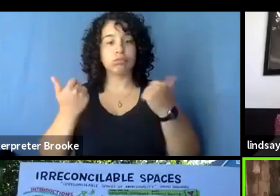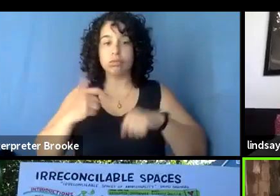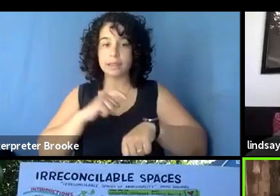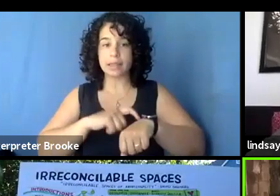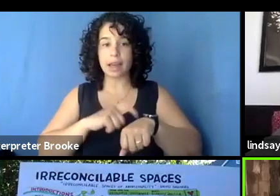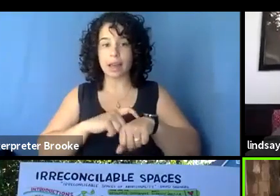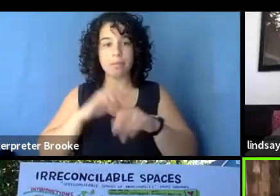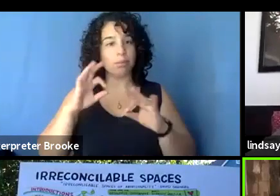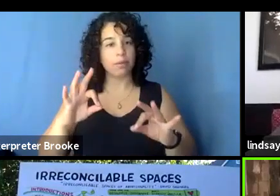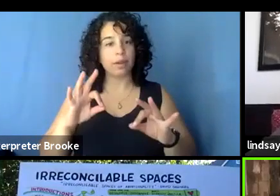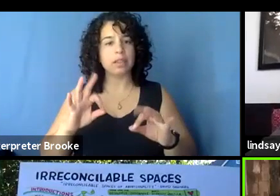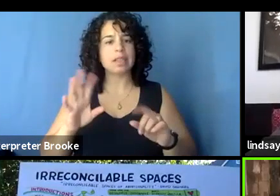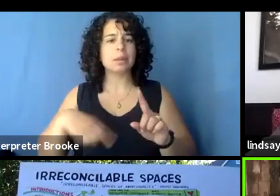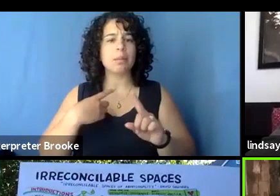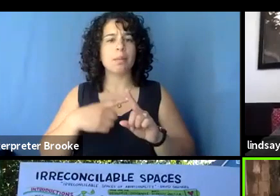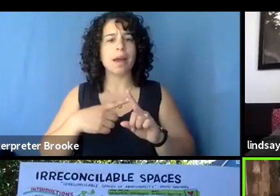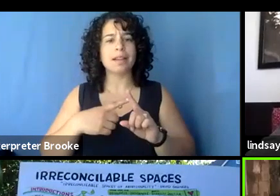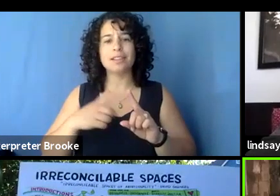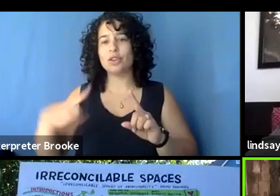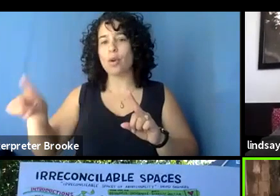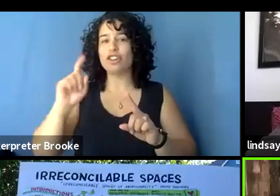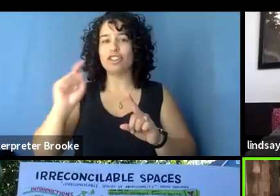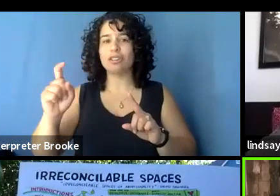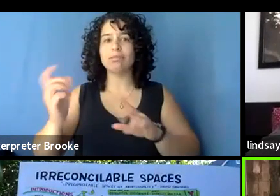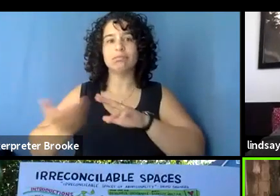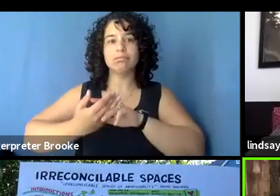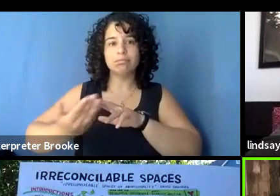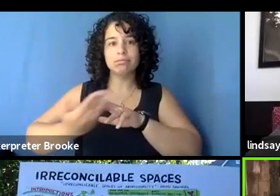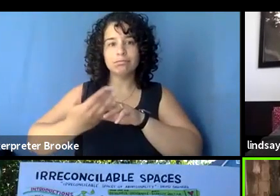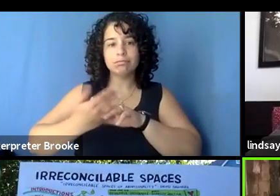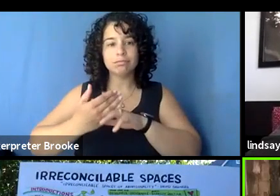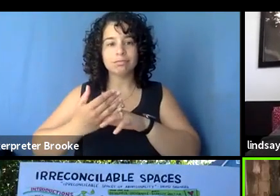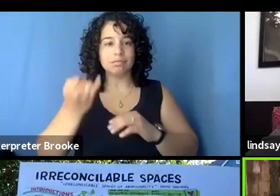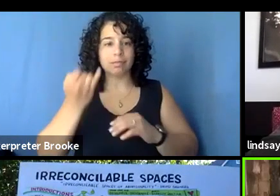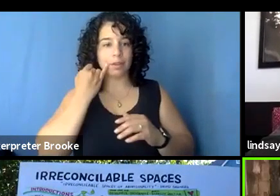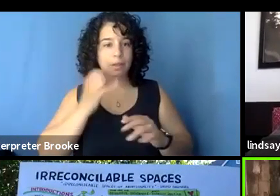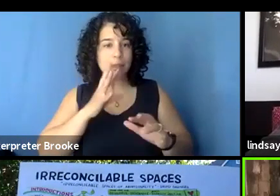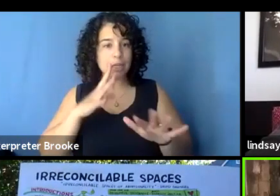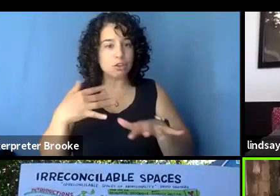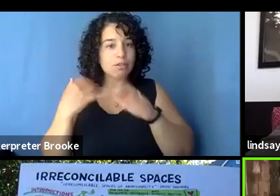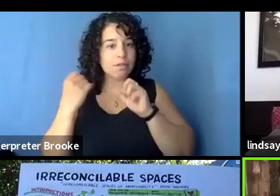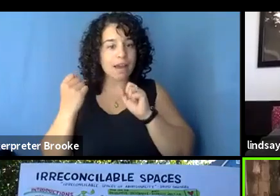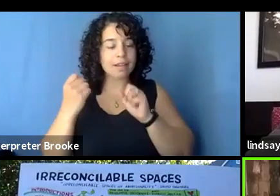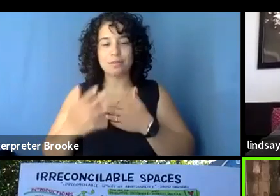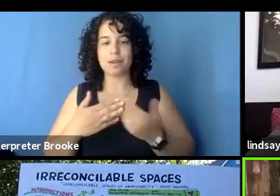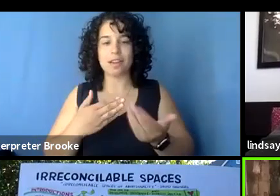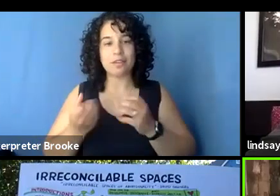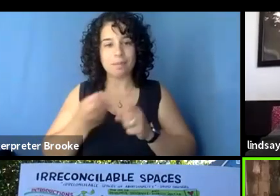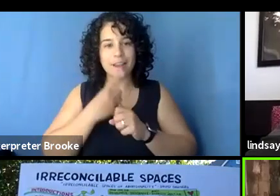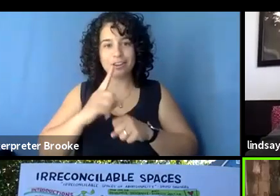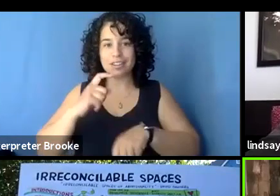to yell at me, timekeepers, not only people to slow down, but Jill, keep time.